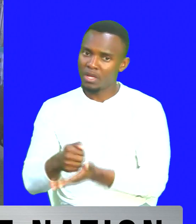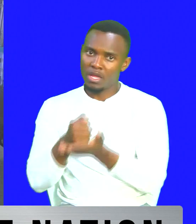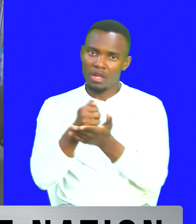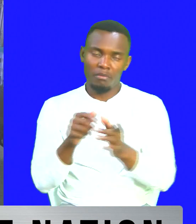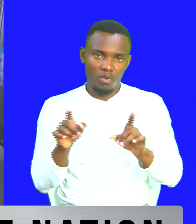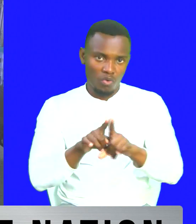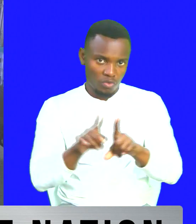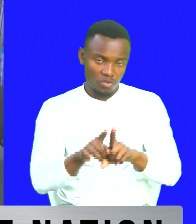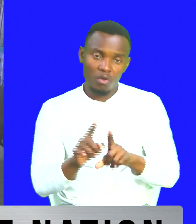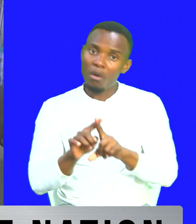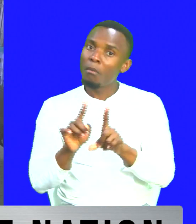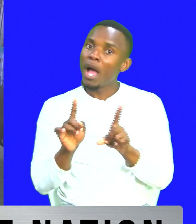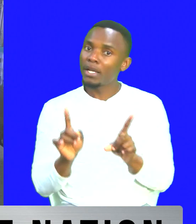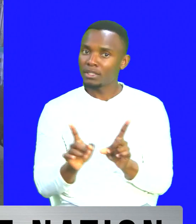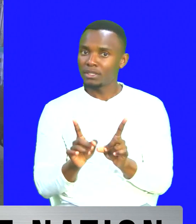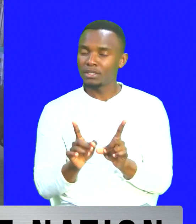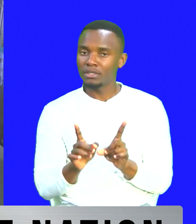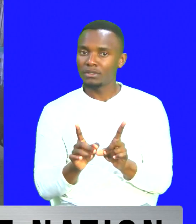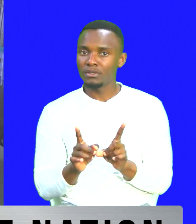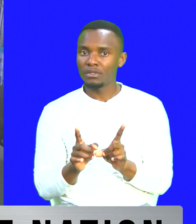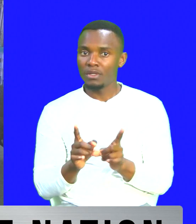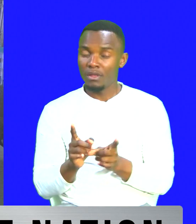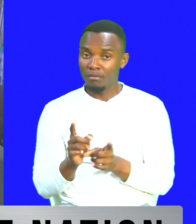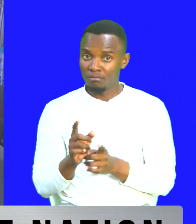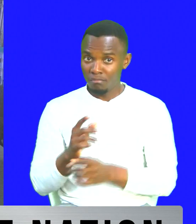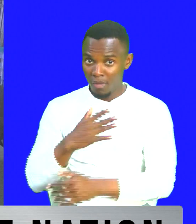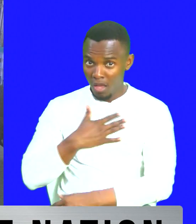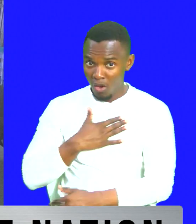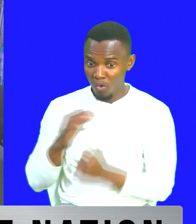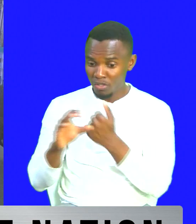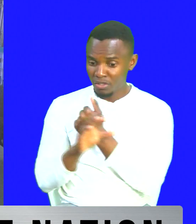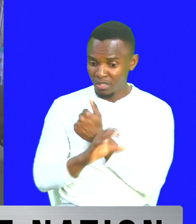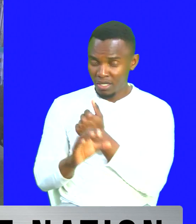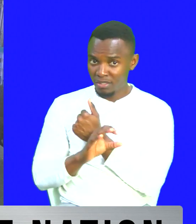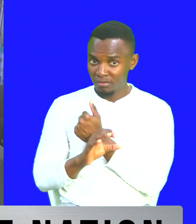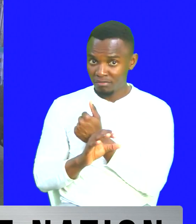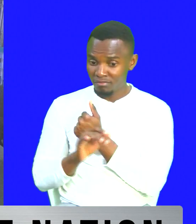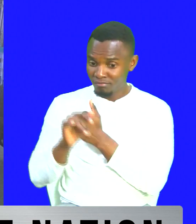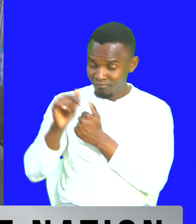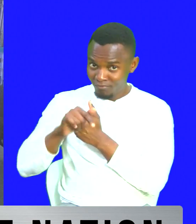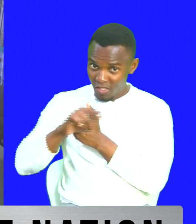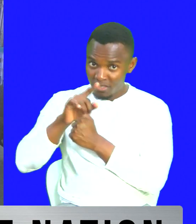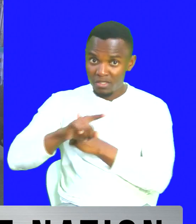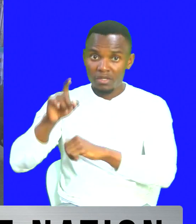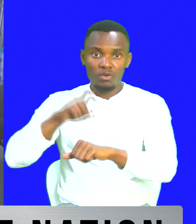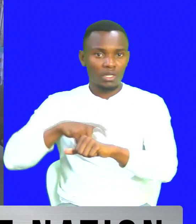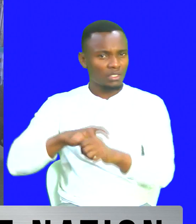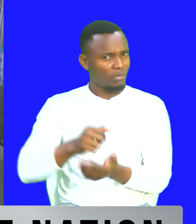Okay? Yeah. But for us as a country, is it the right time to give